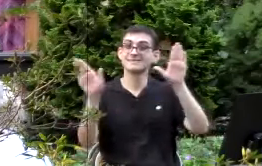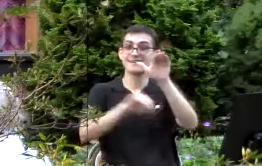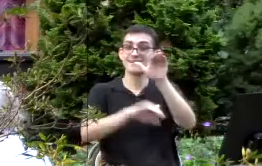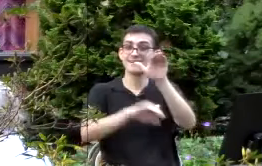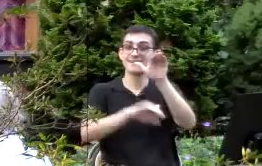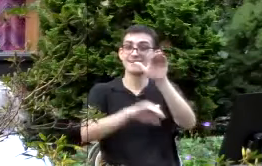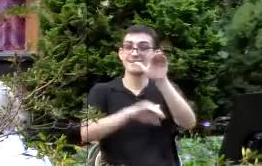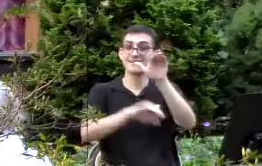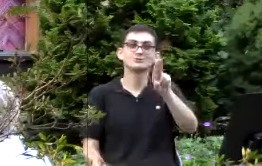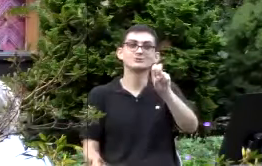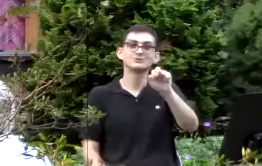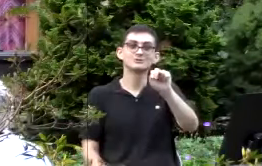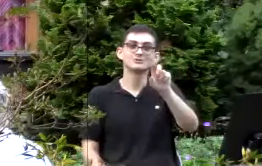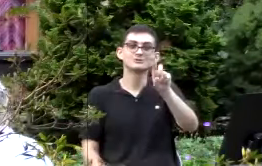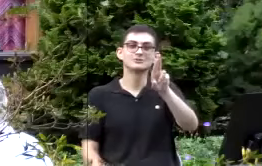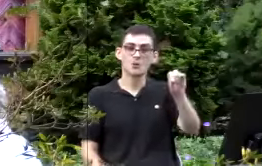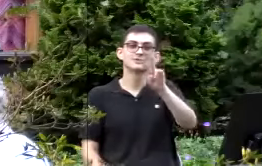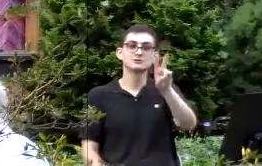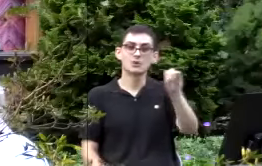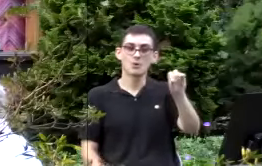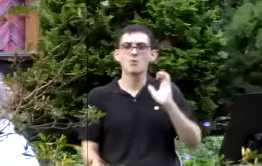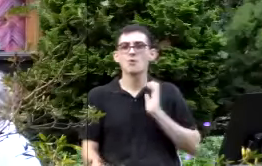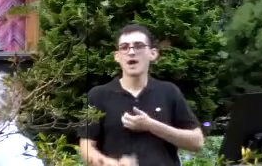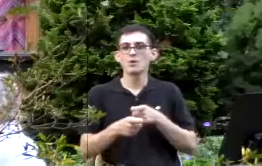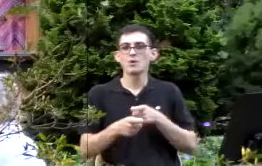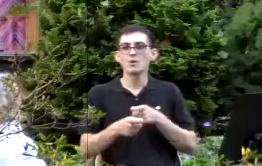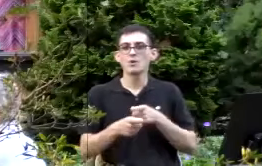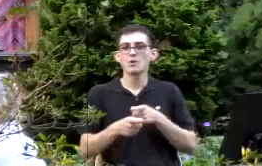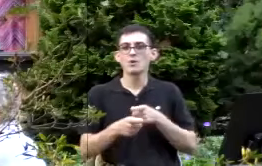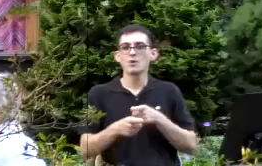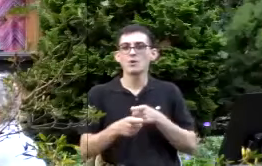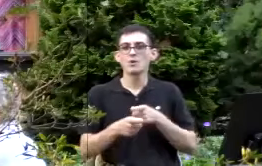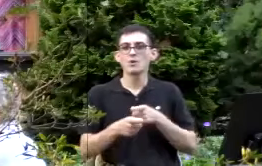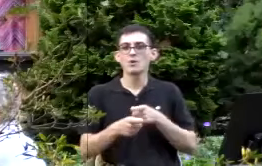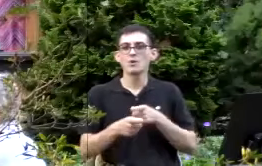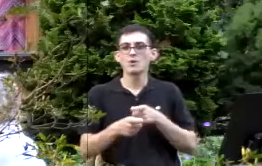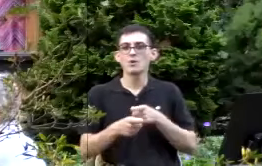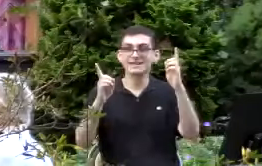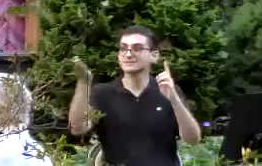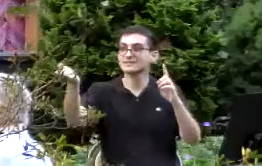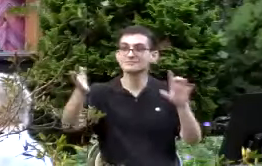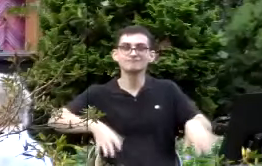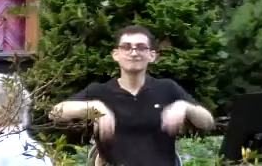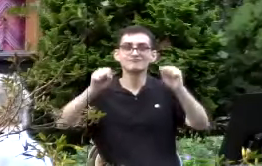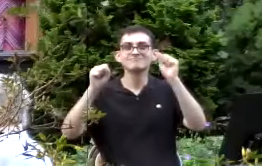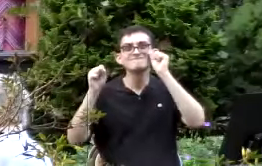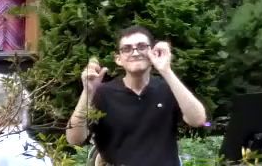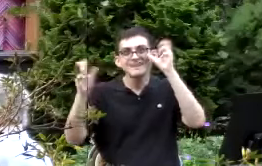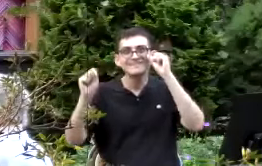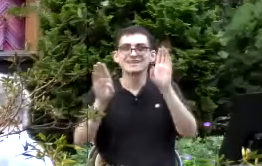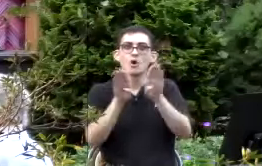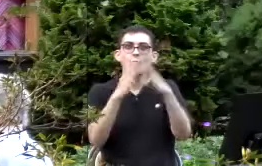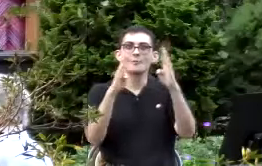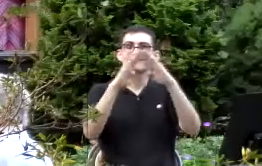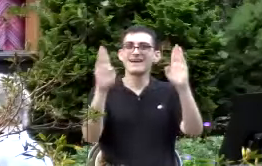Susan Rizzo, our interim director of education, has put together a spectacular open house called All Shook